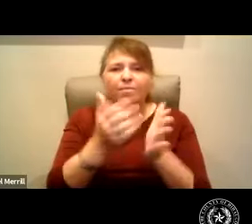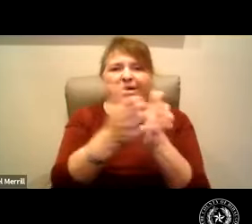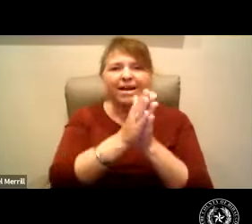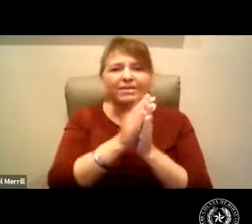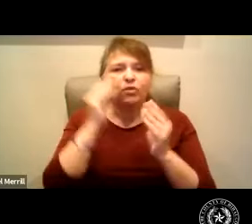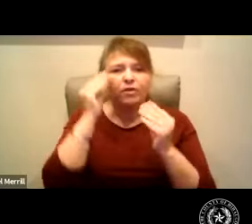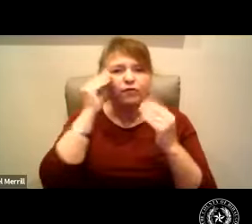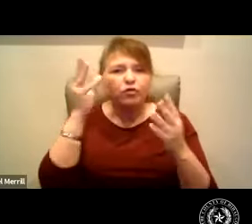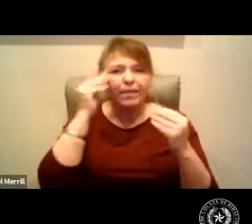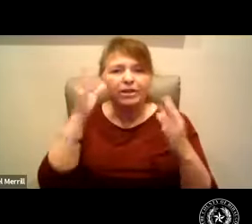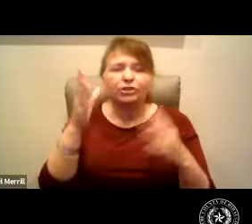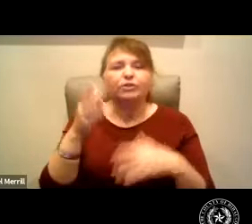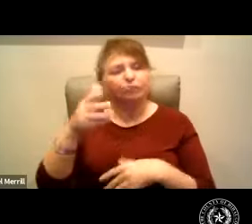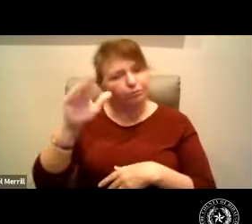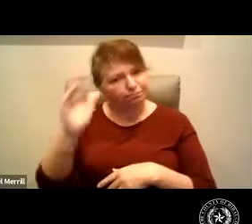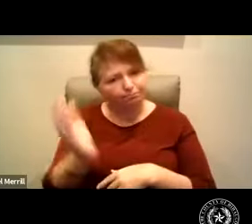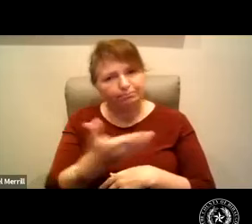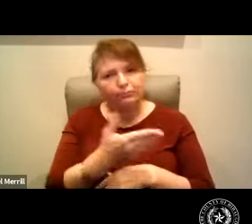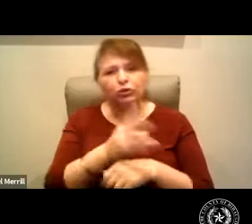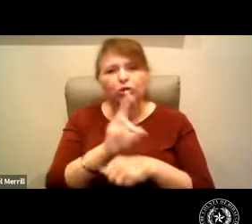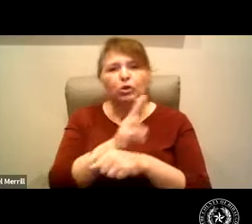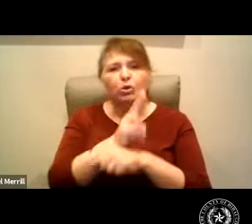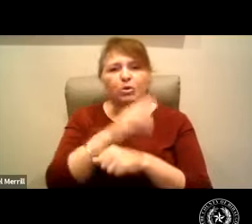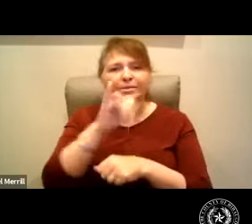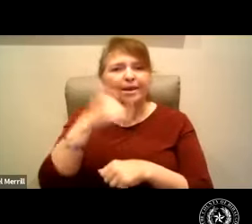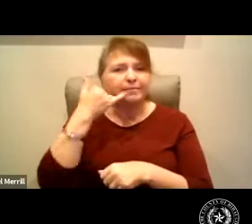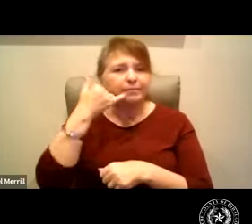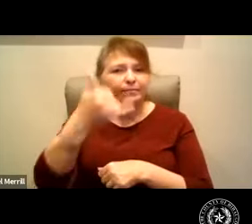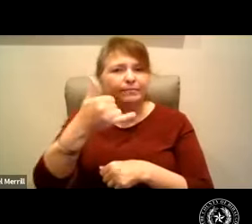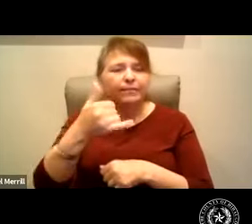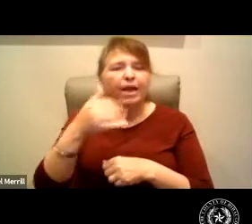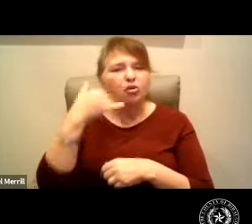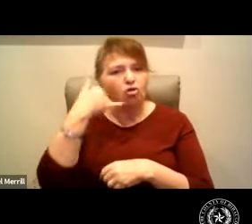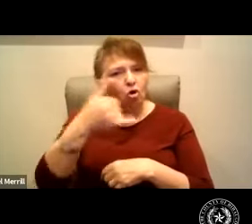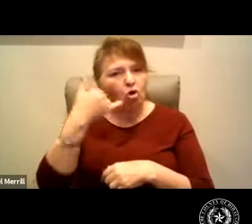So I welcome you to use it and call it.